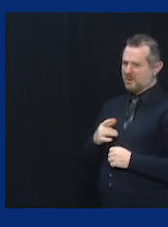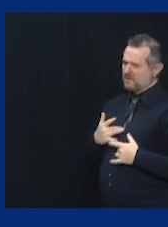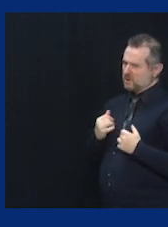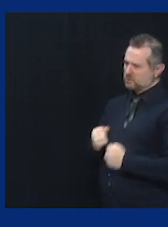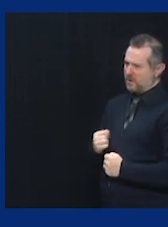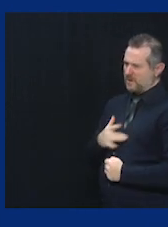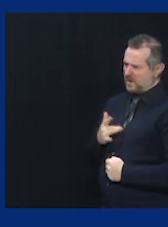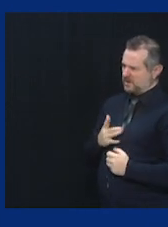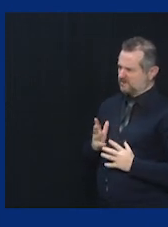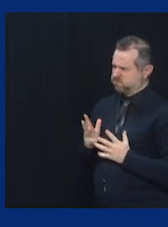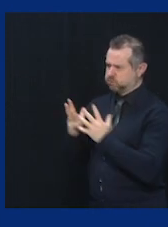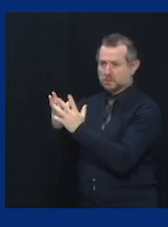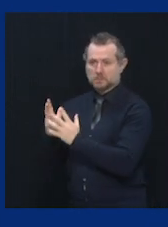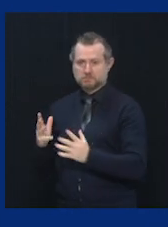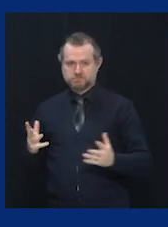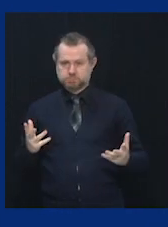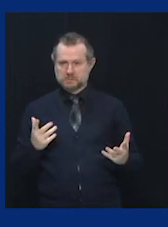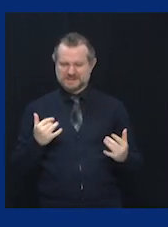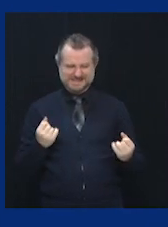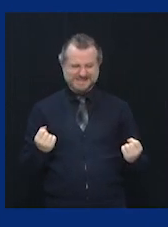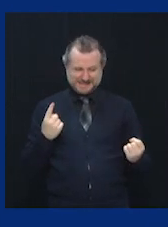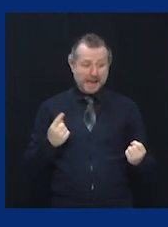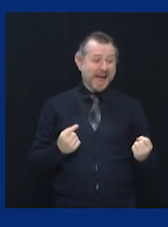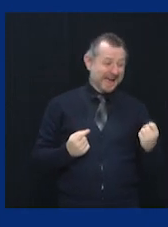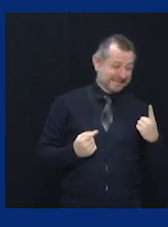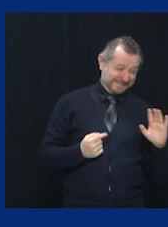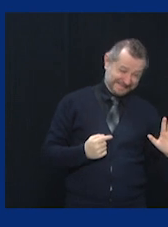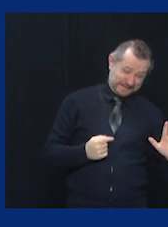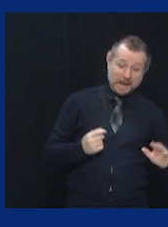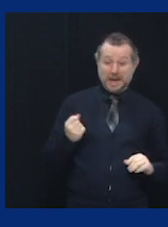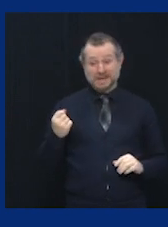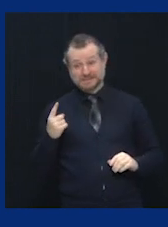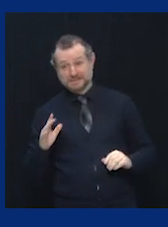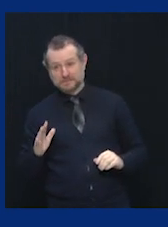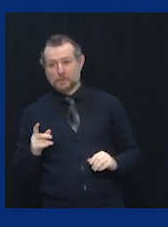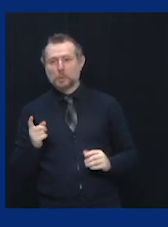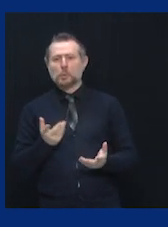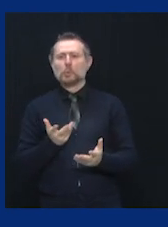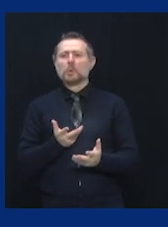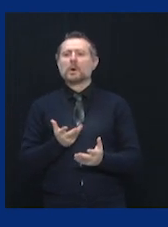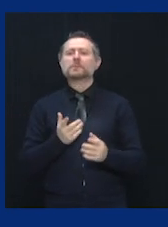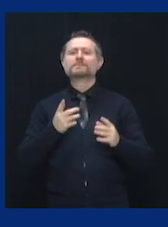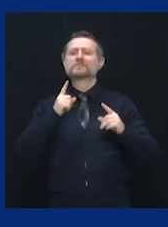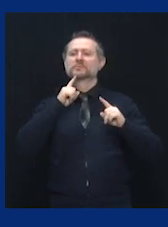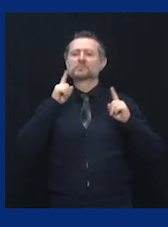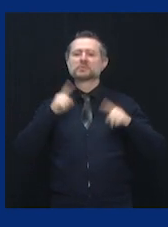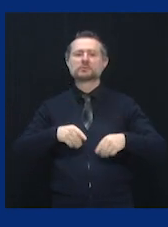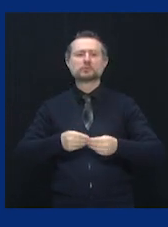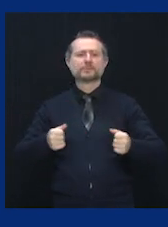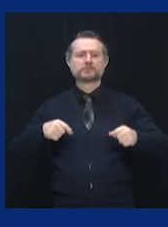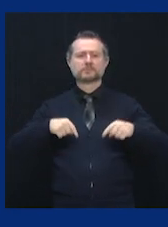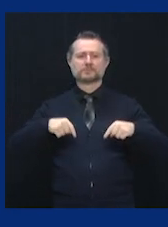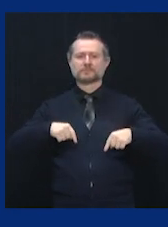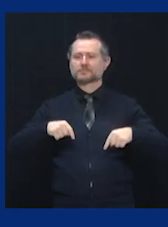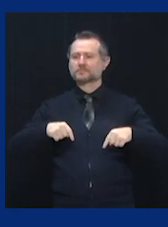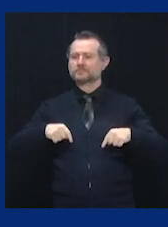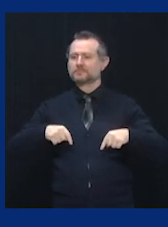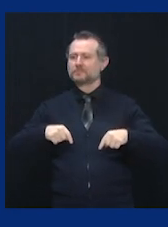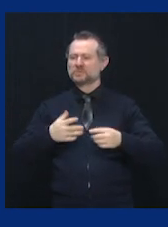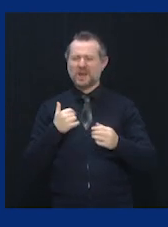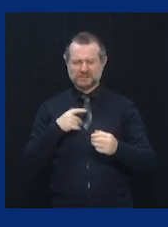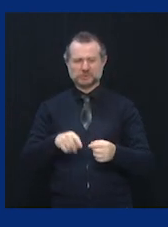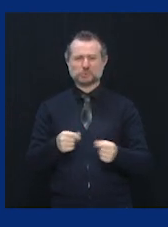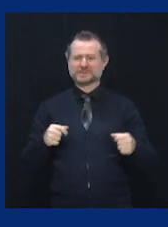I understand the problem. What's the solution? There has to be a solution because